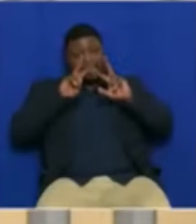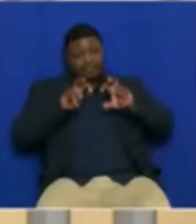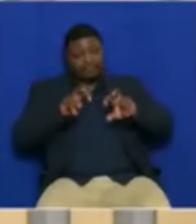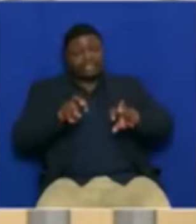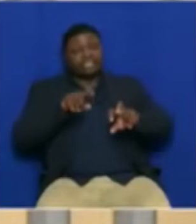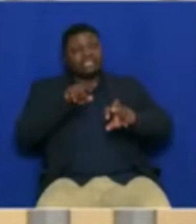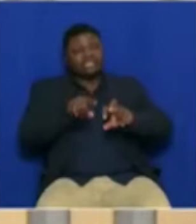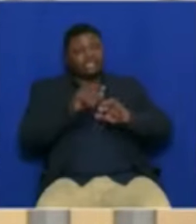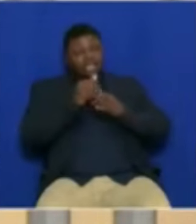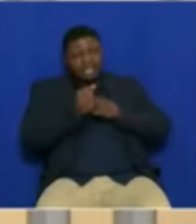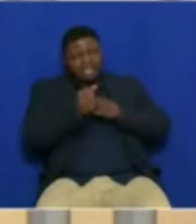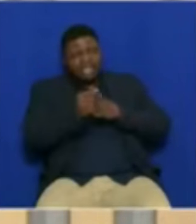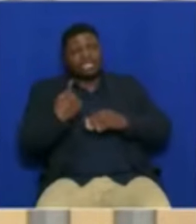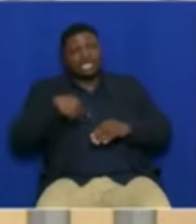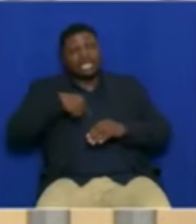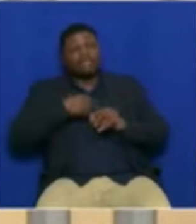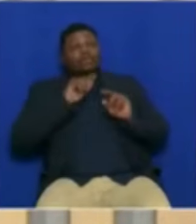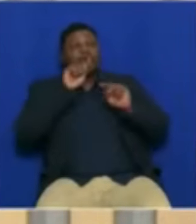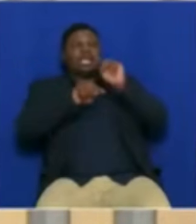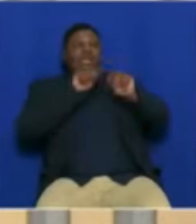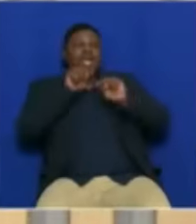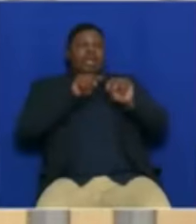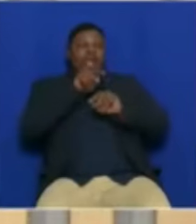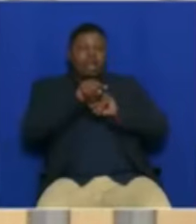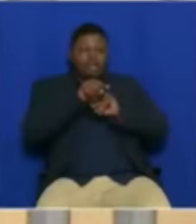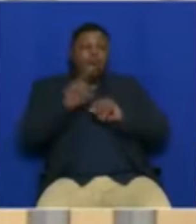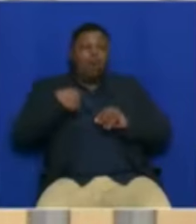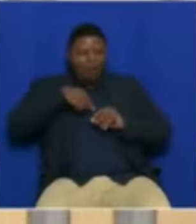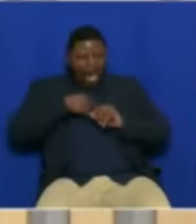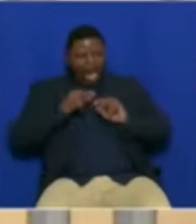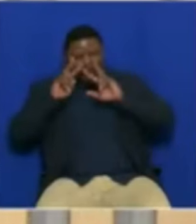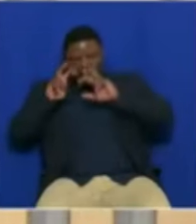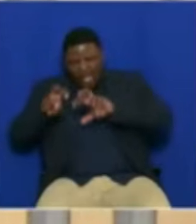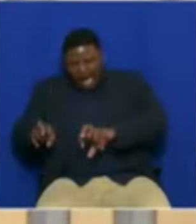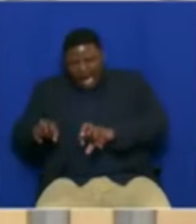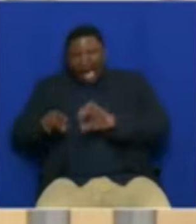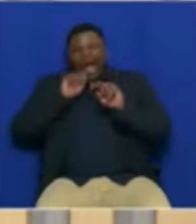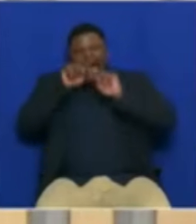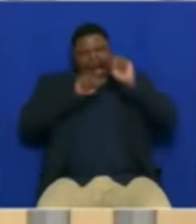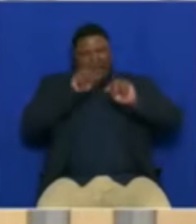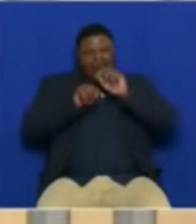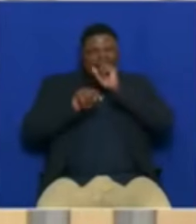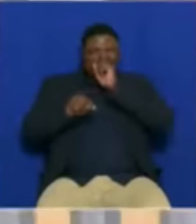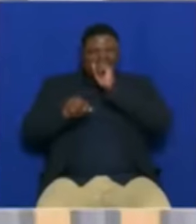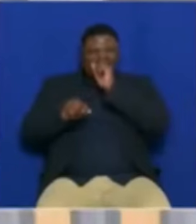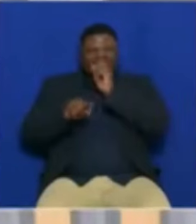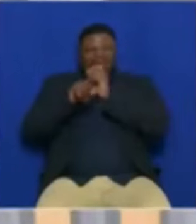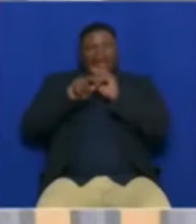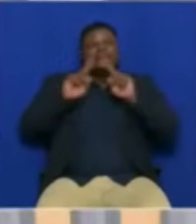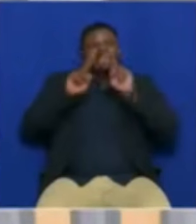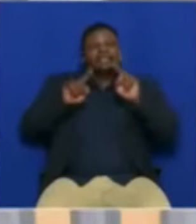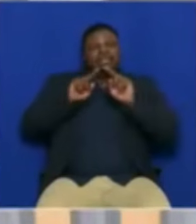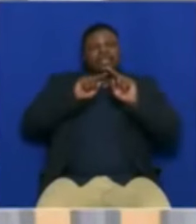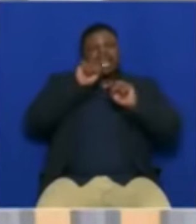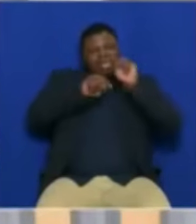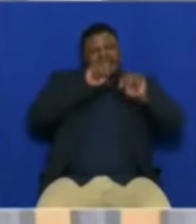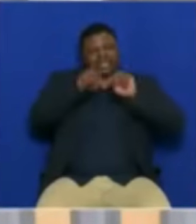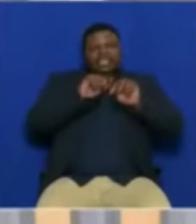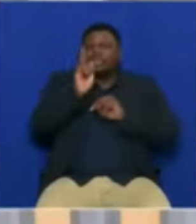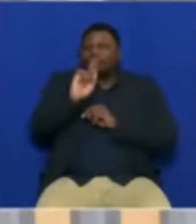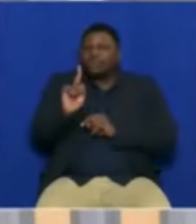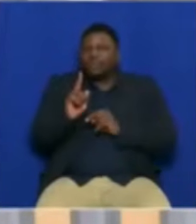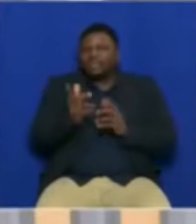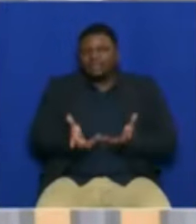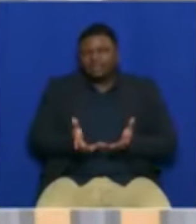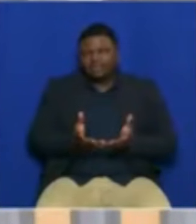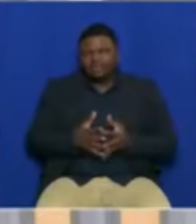to investigate these allegations. And the allegation is what? What is the allegations? What